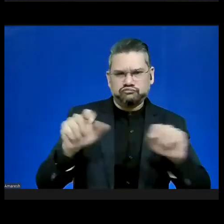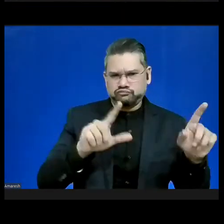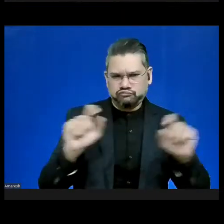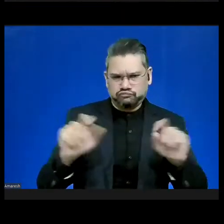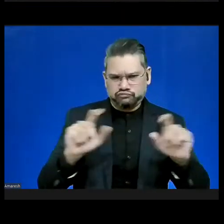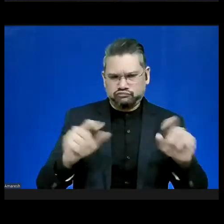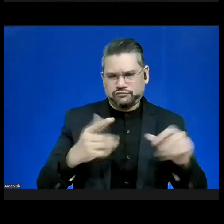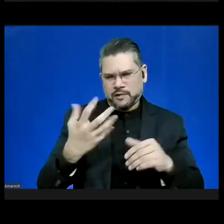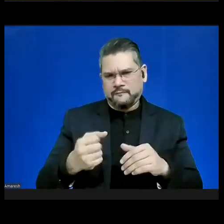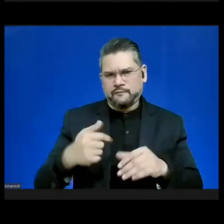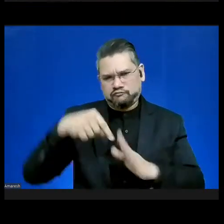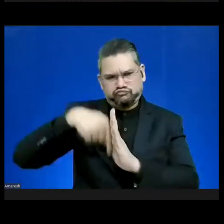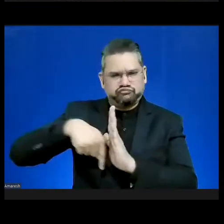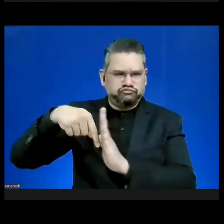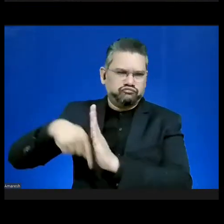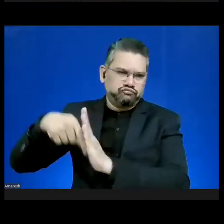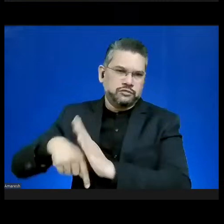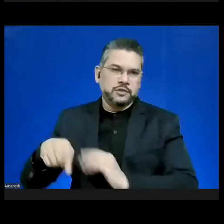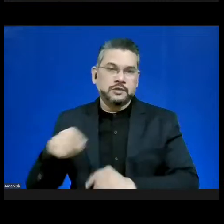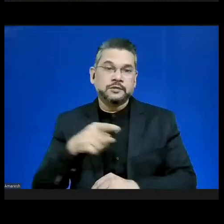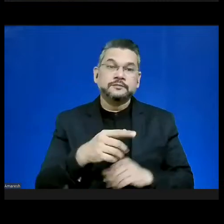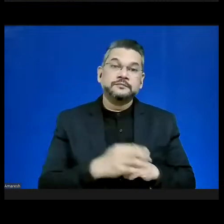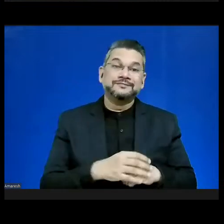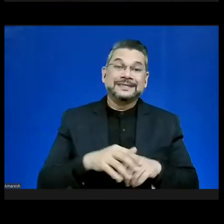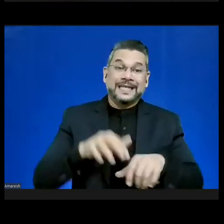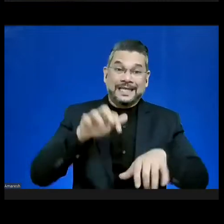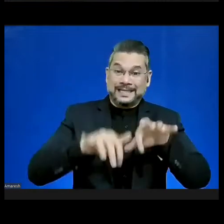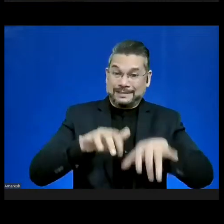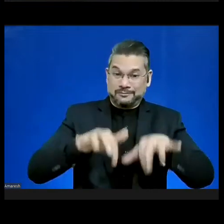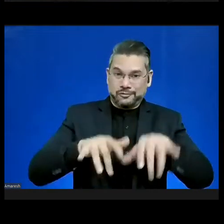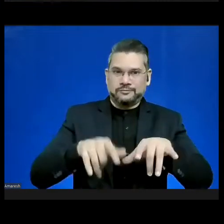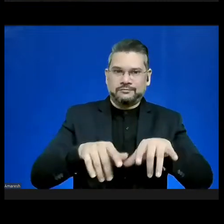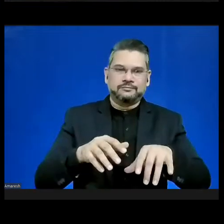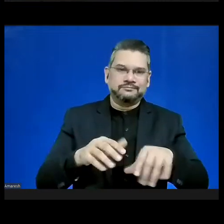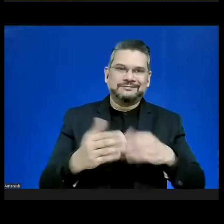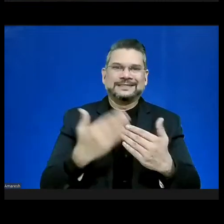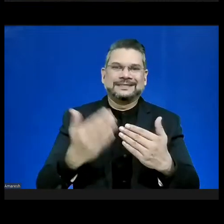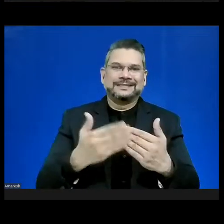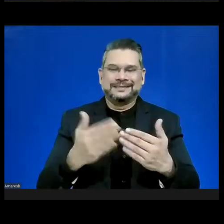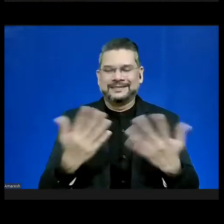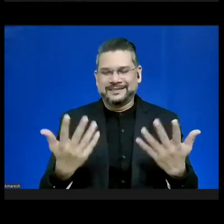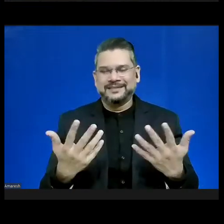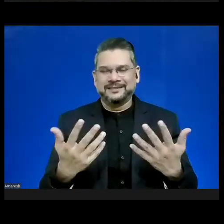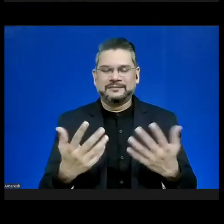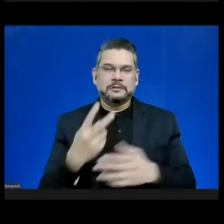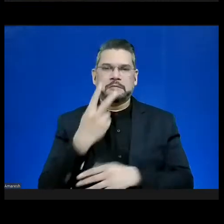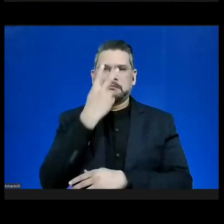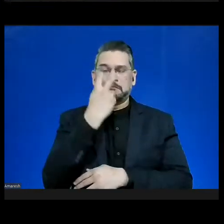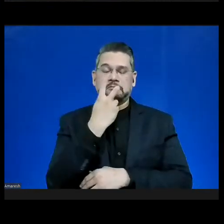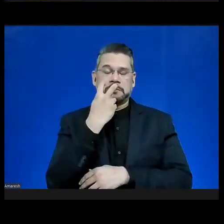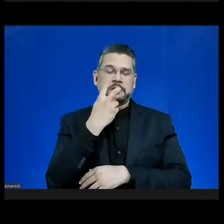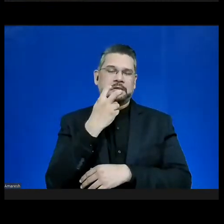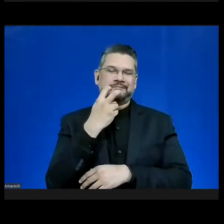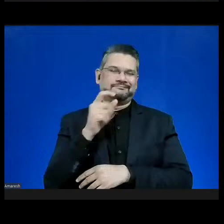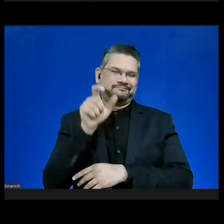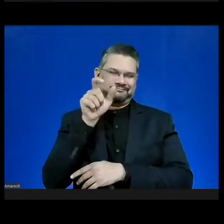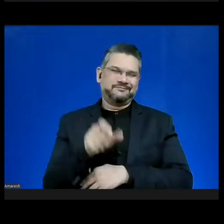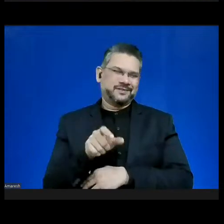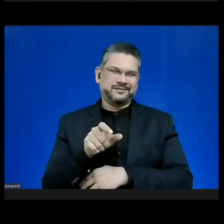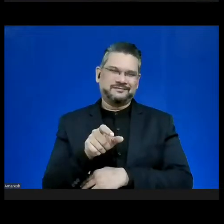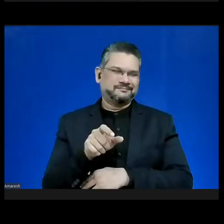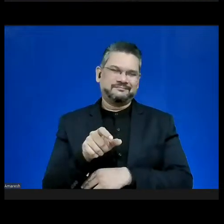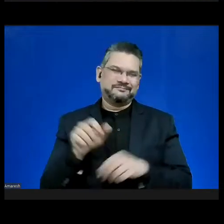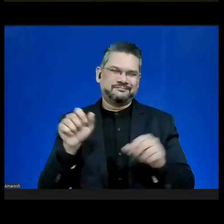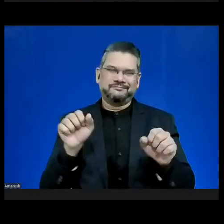moment. Accessible with the keyboard, so a blind person cannot use a